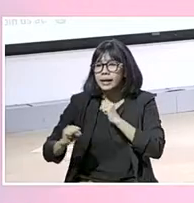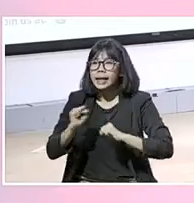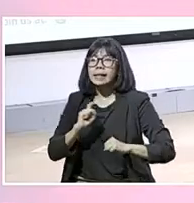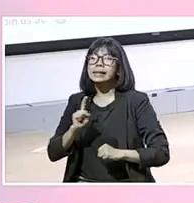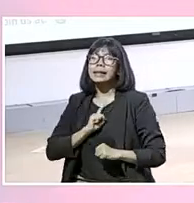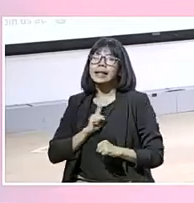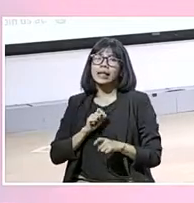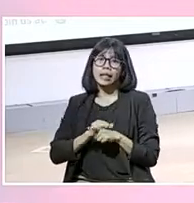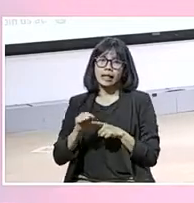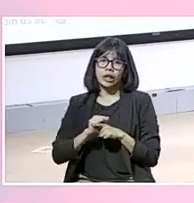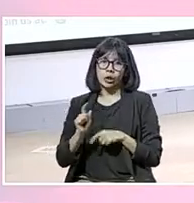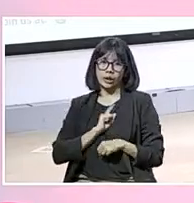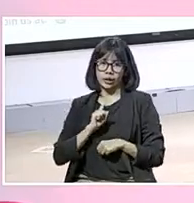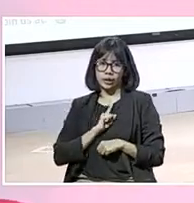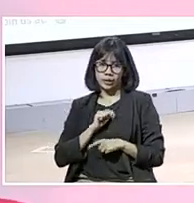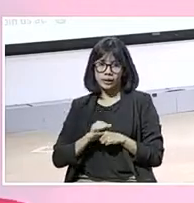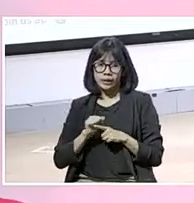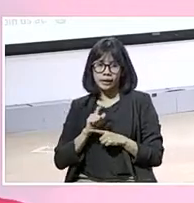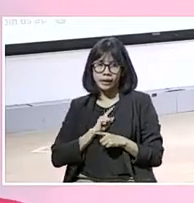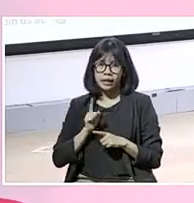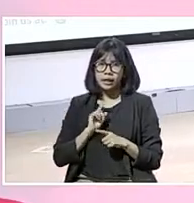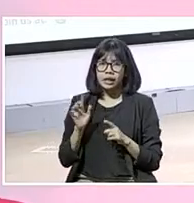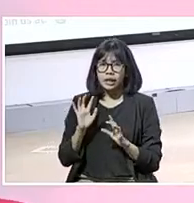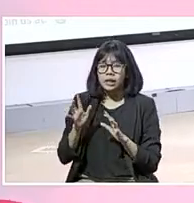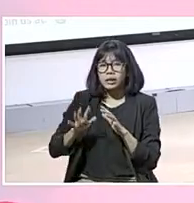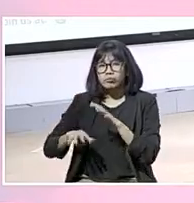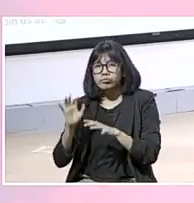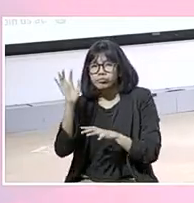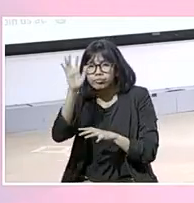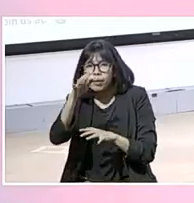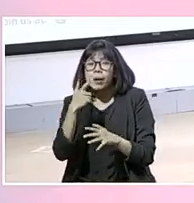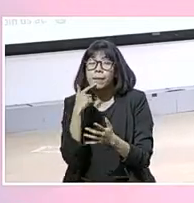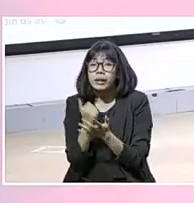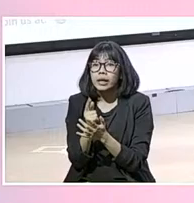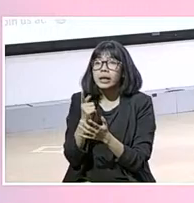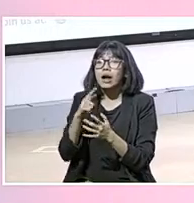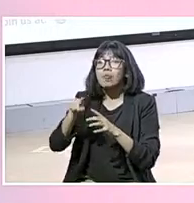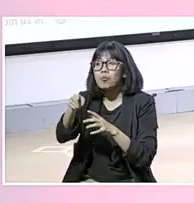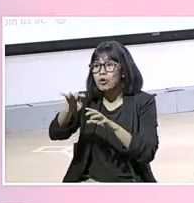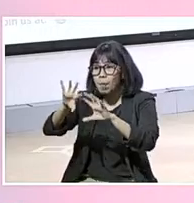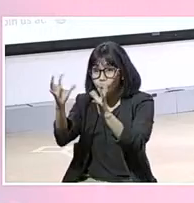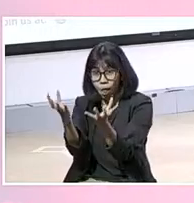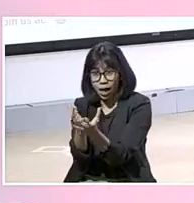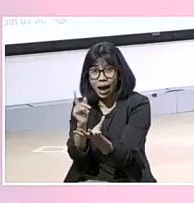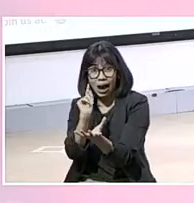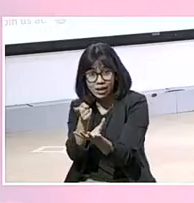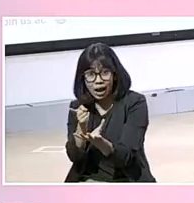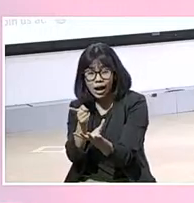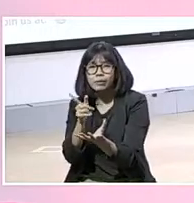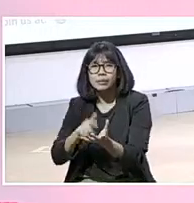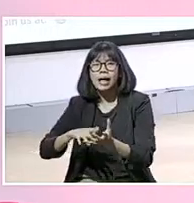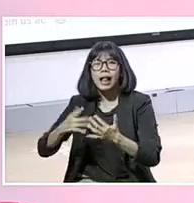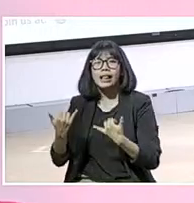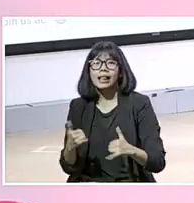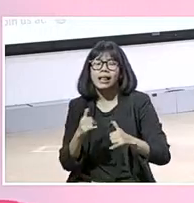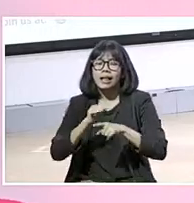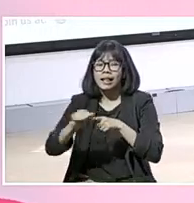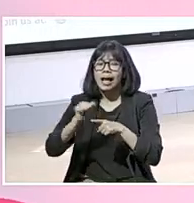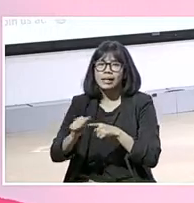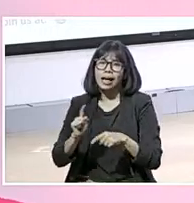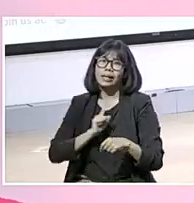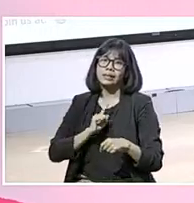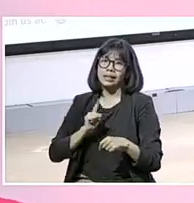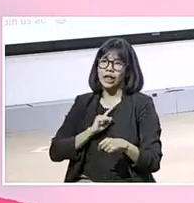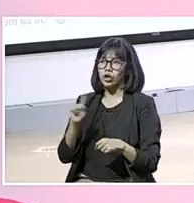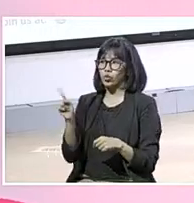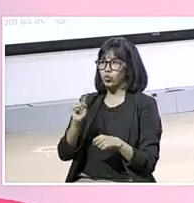yourself. I mean, even if you don't have a basketball court, as long as you have a ball, I mean, you could work on your handle, just little